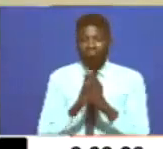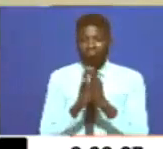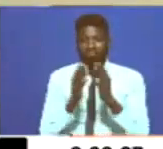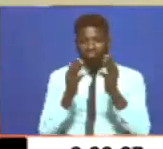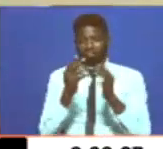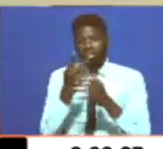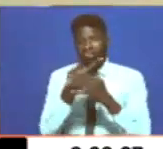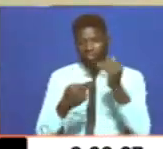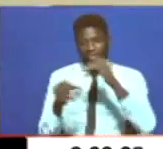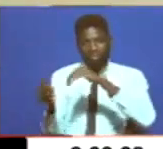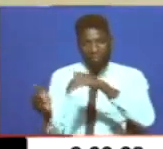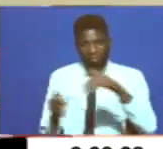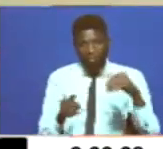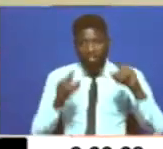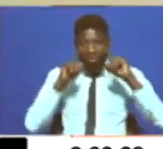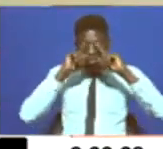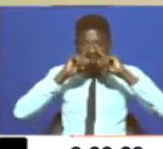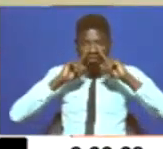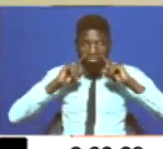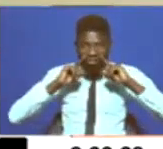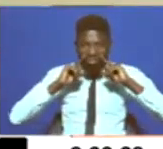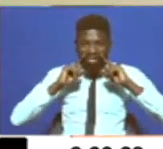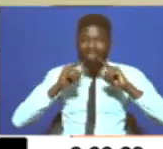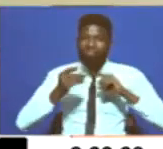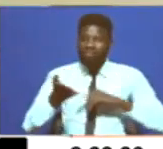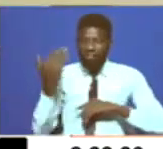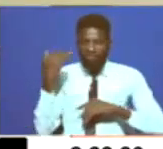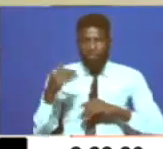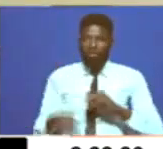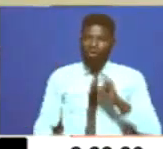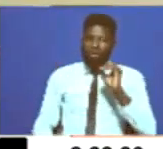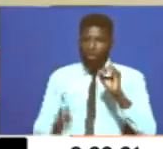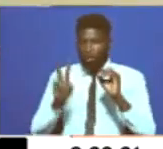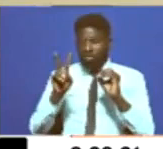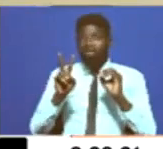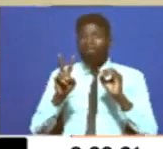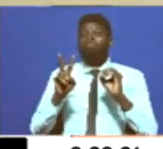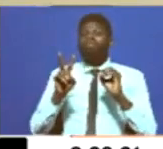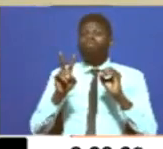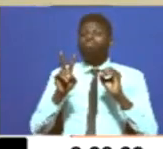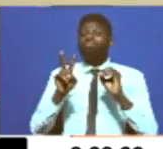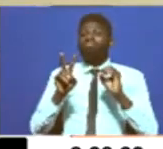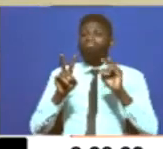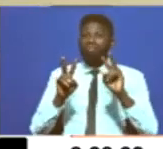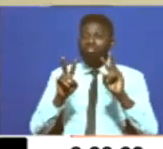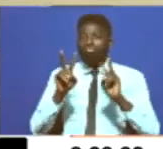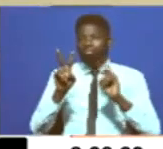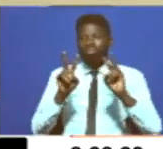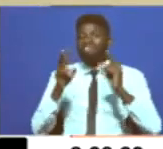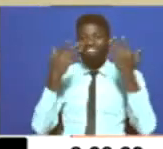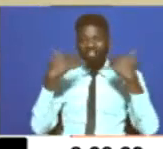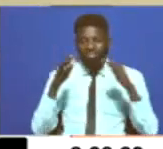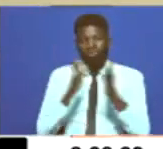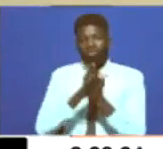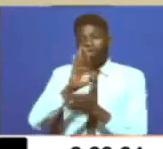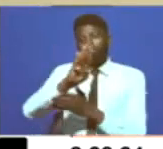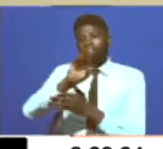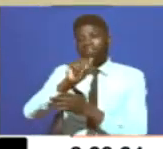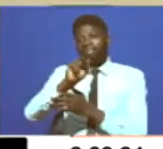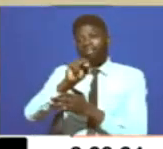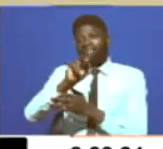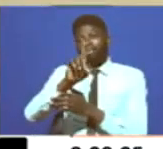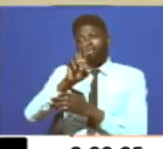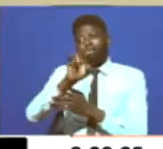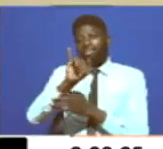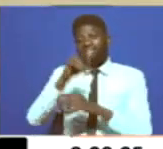AFC Leopards twice came from behind to draw 2-2 with Bandari FC in the Kenyan Premier League match played today at